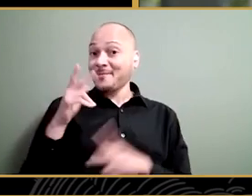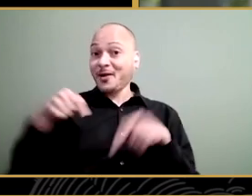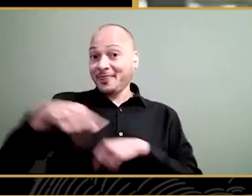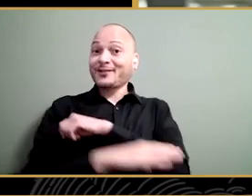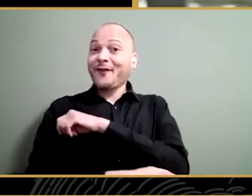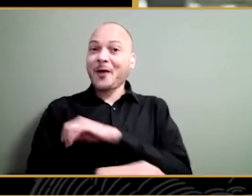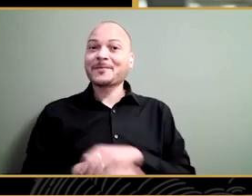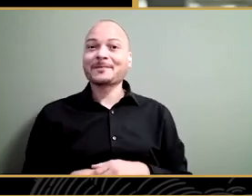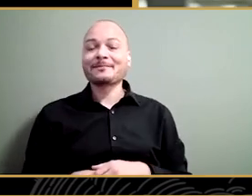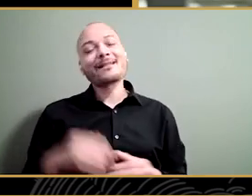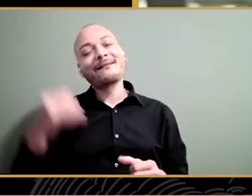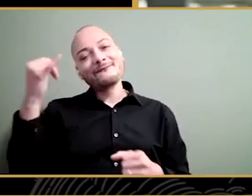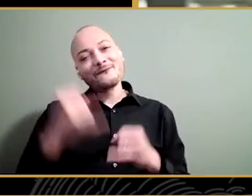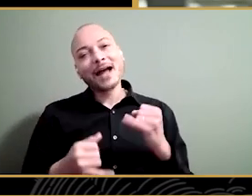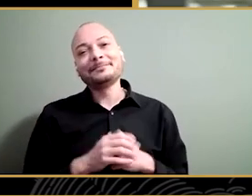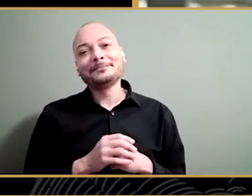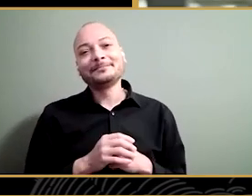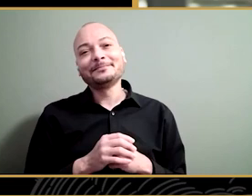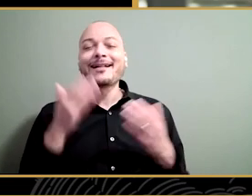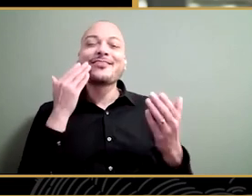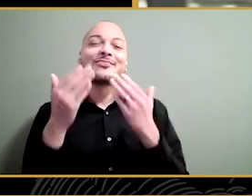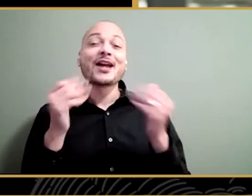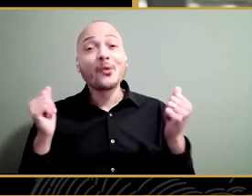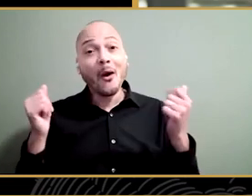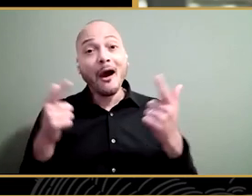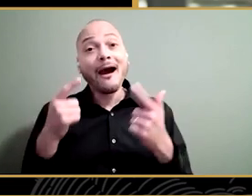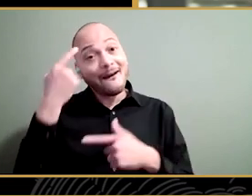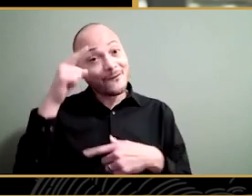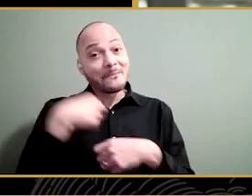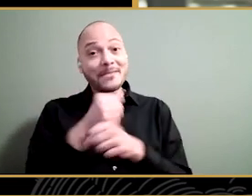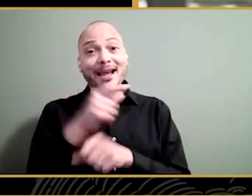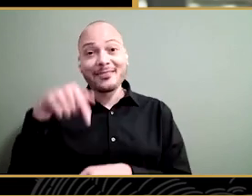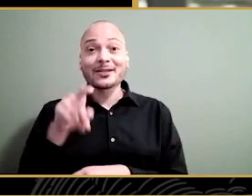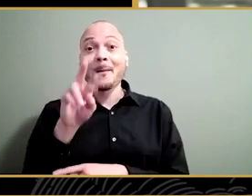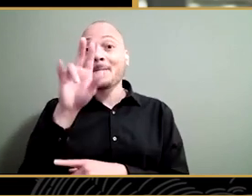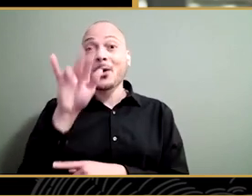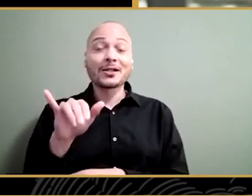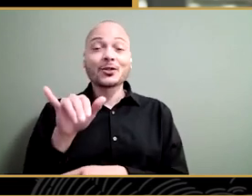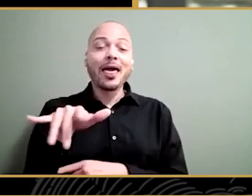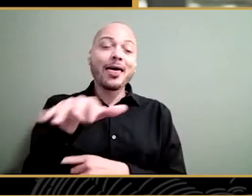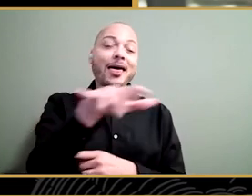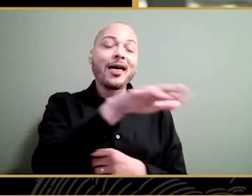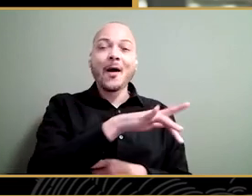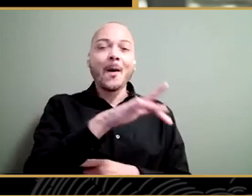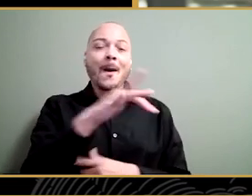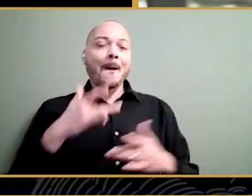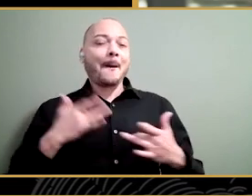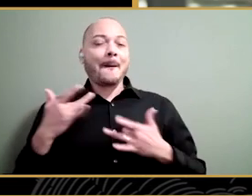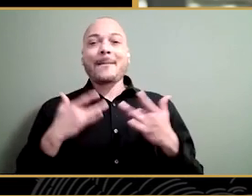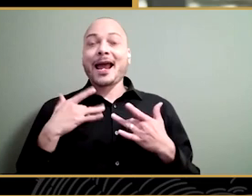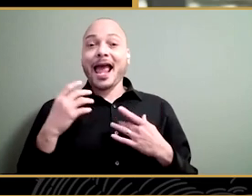fall. And finally, thank you all for making the poetry landscape so vibrant and fulfilling.